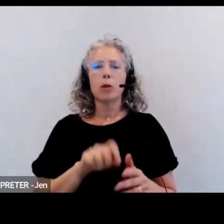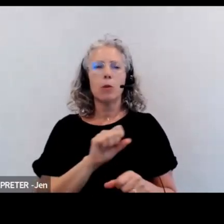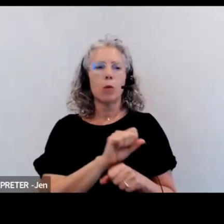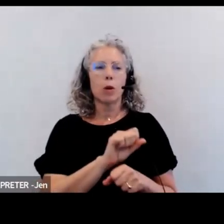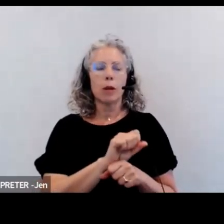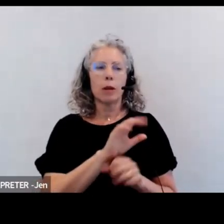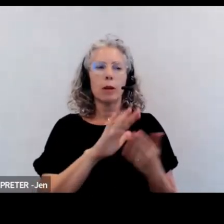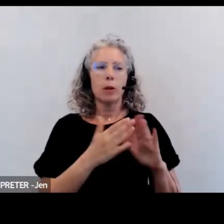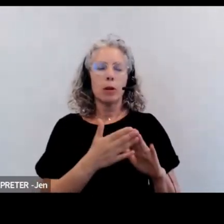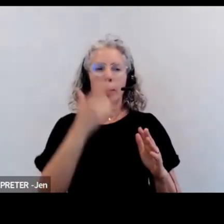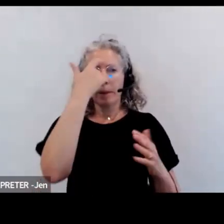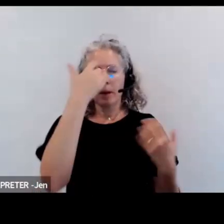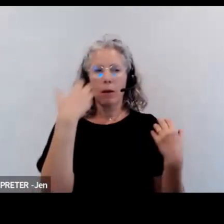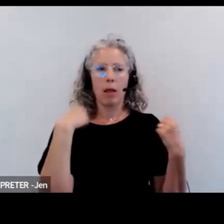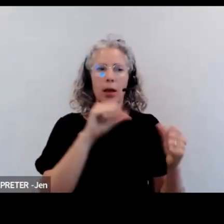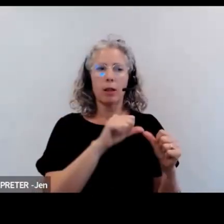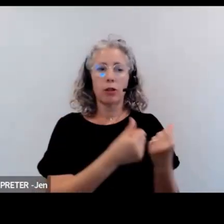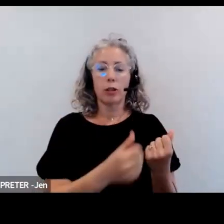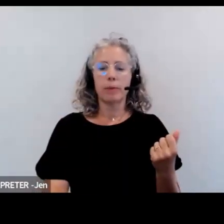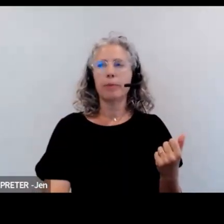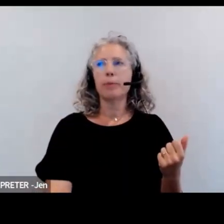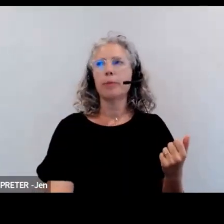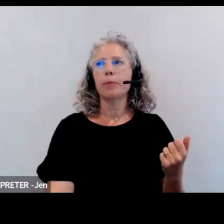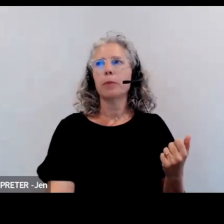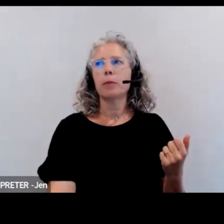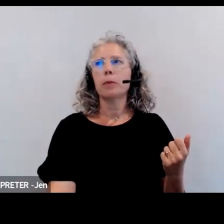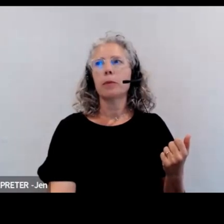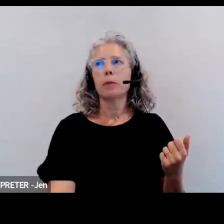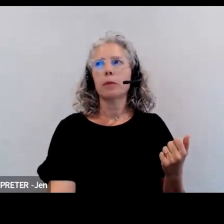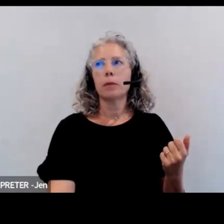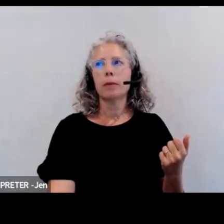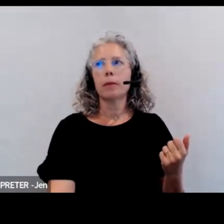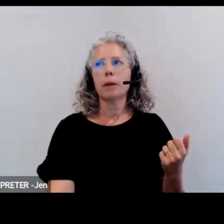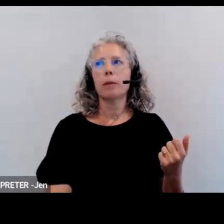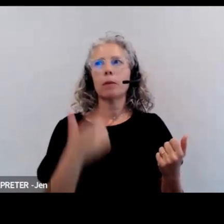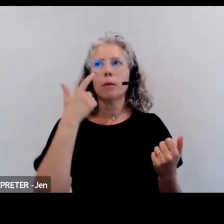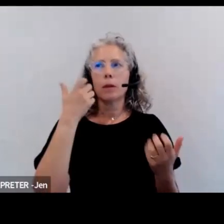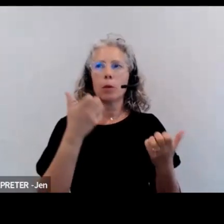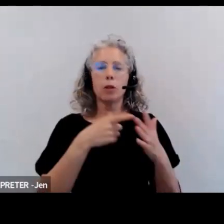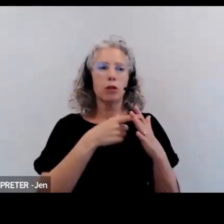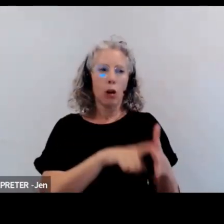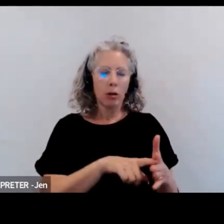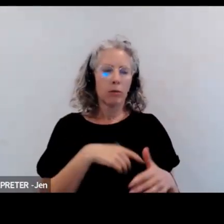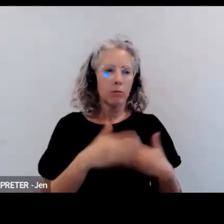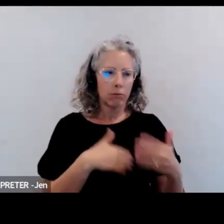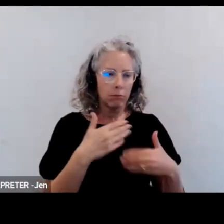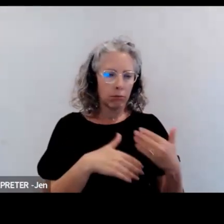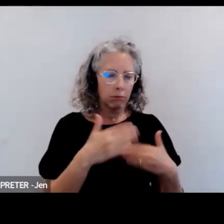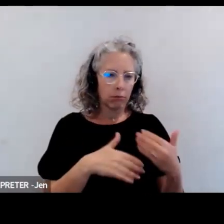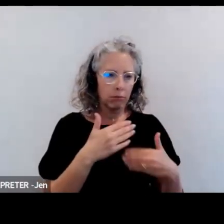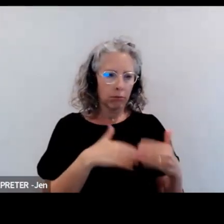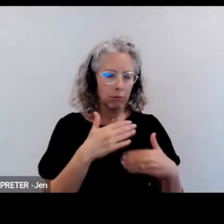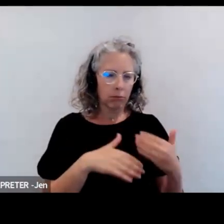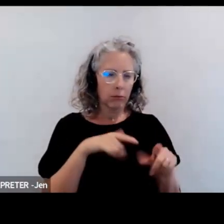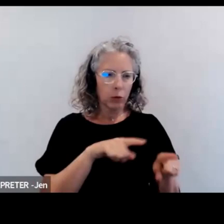at a community mental health agency because I really wanted to get my feet in the ground. So I did that, working there in